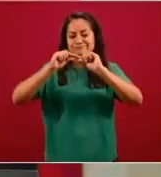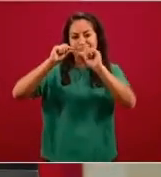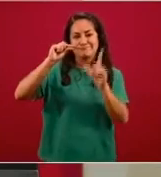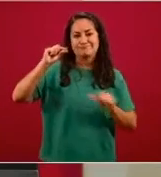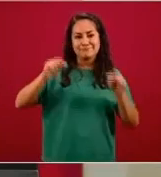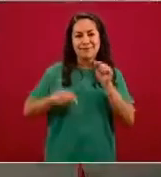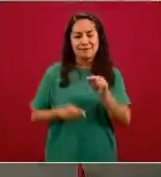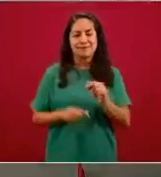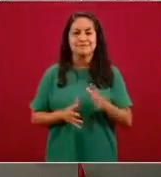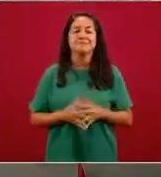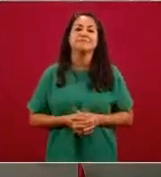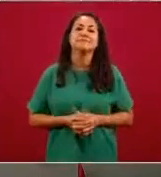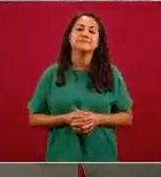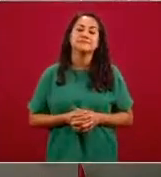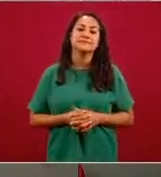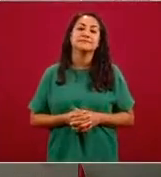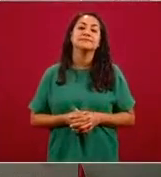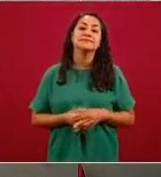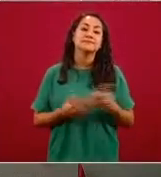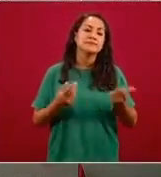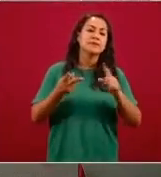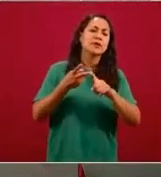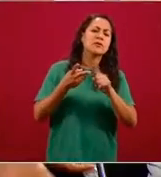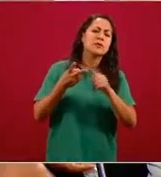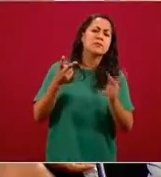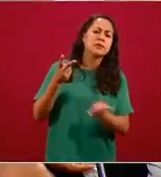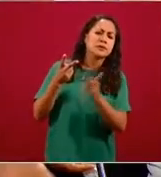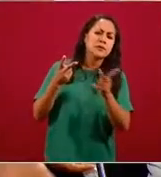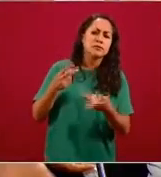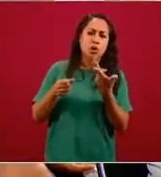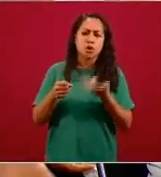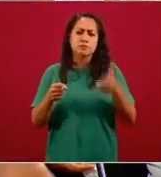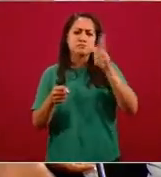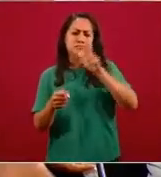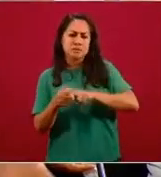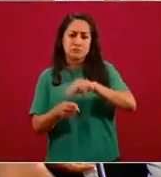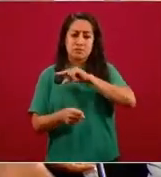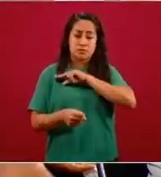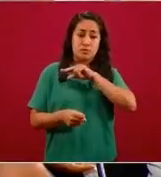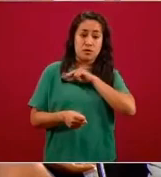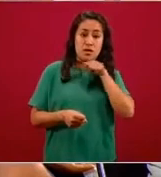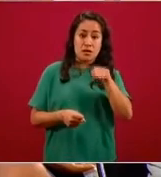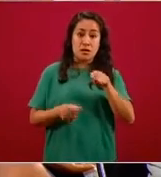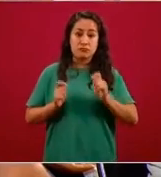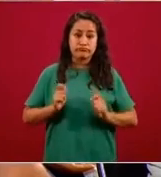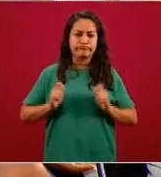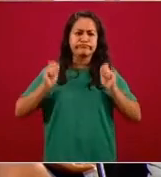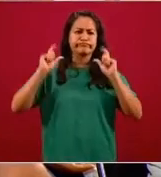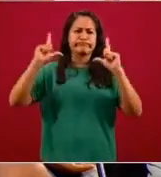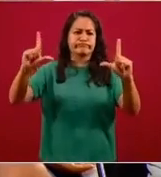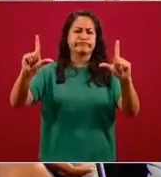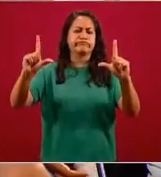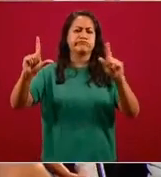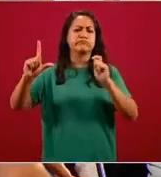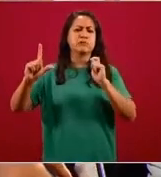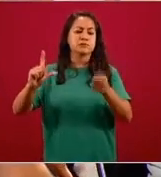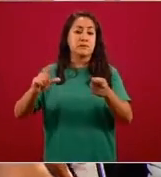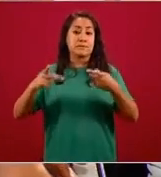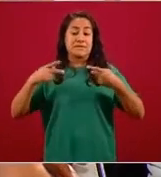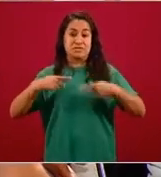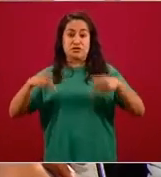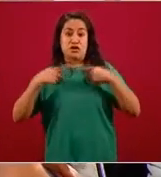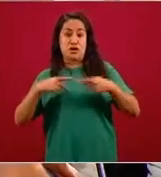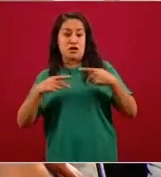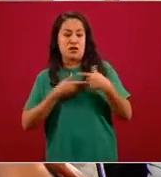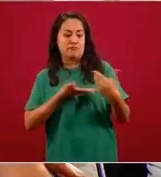now, especially this Valle de Mexico area. My second question is, private hospitals have put posters in their